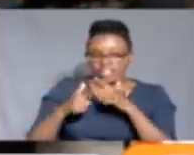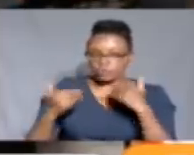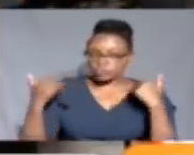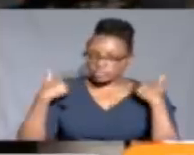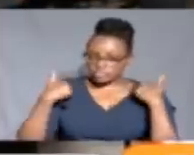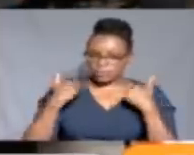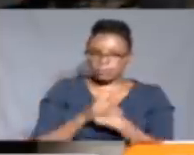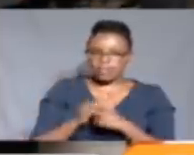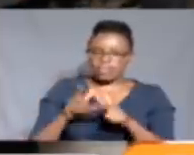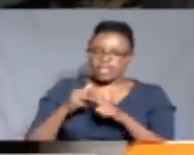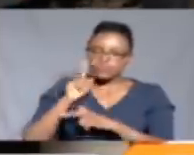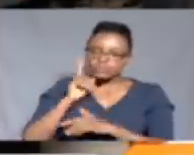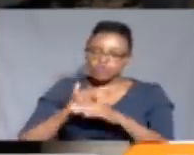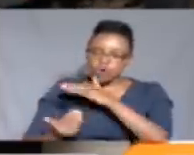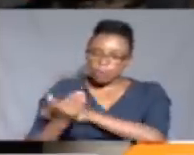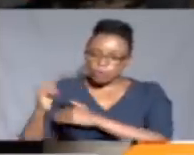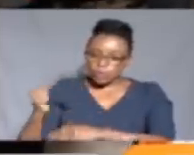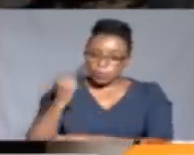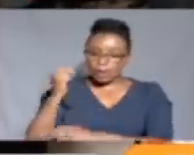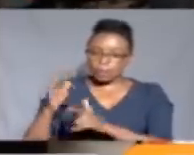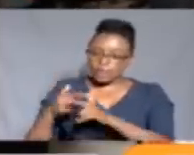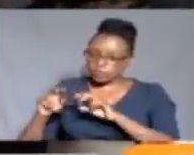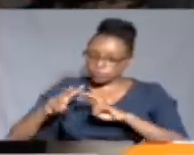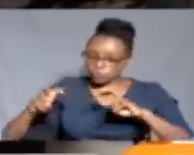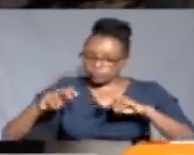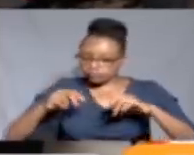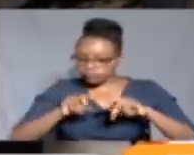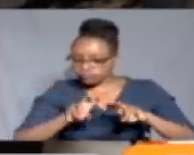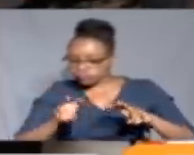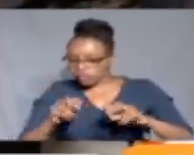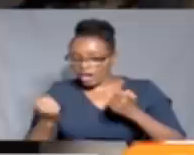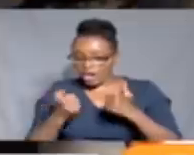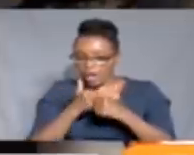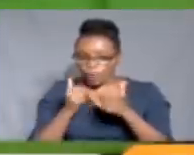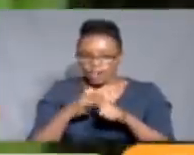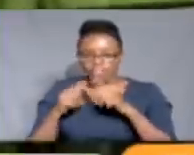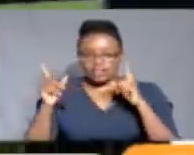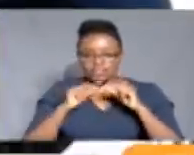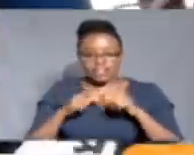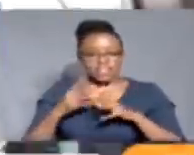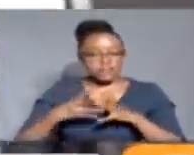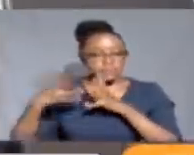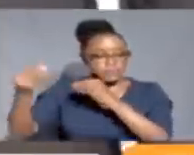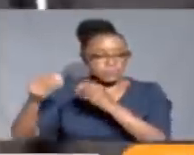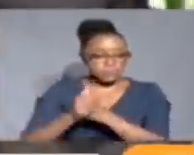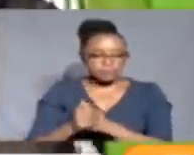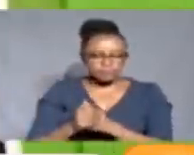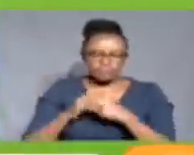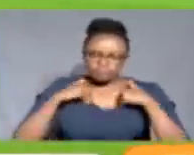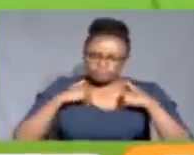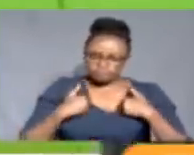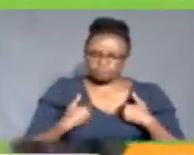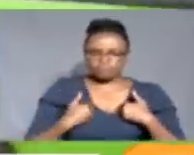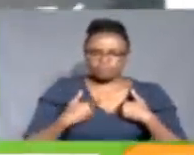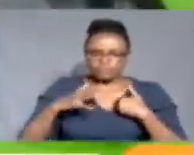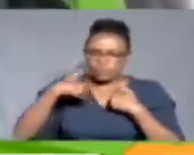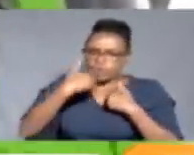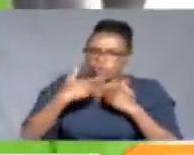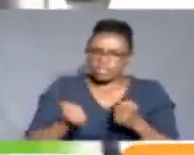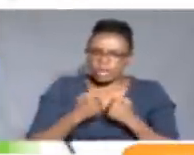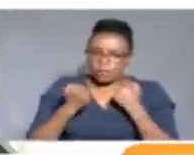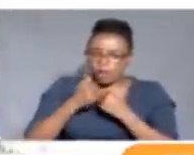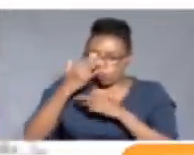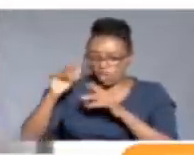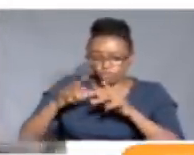unalala. Kesho asubuhi unaamka unaangalia gari yako kama iko sawa unamalizana nayo unatoka. Beyond the fatigue that sets in due to the